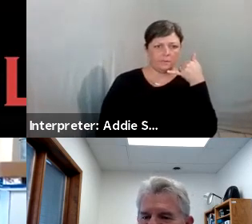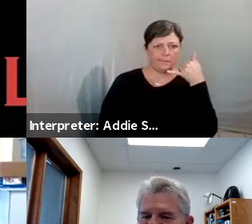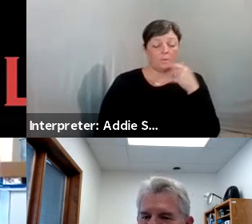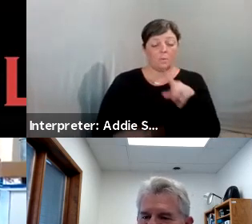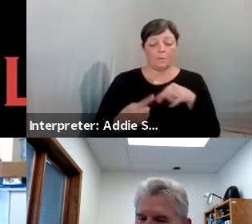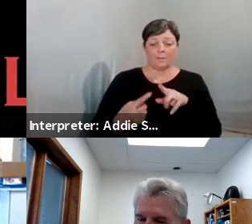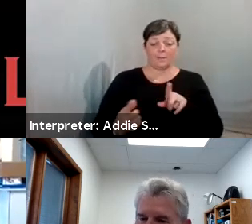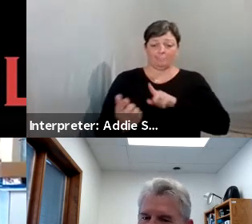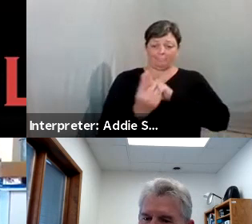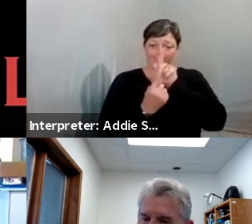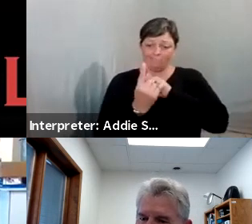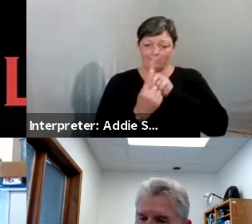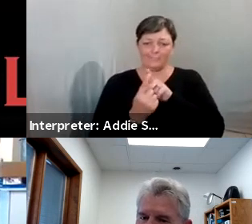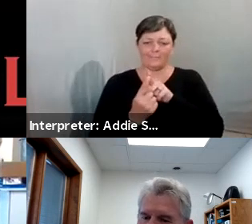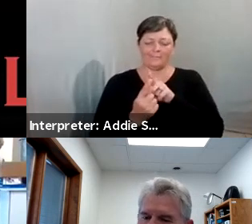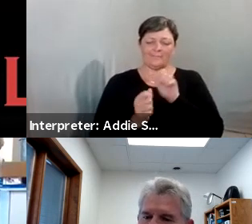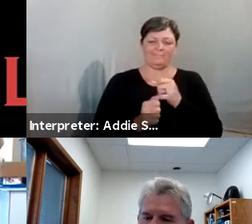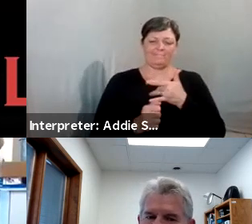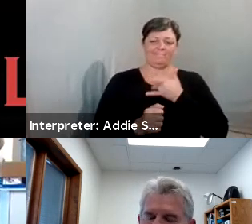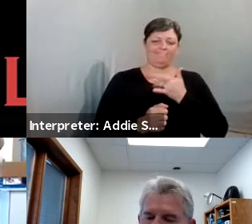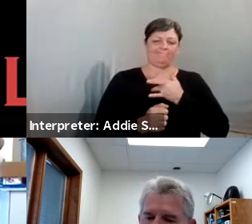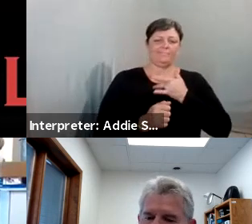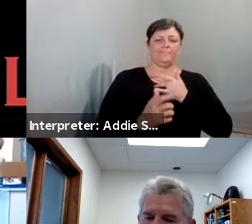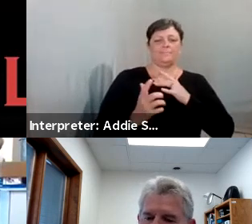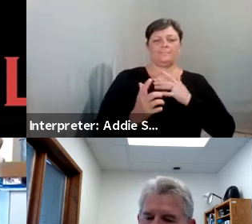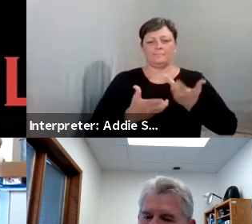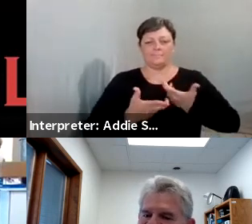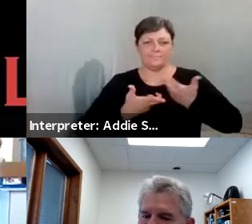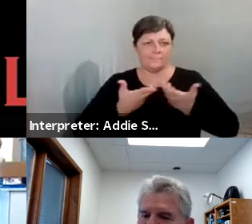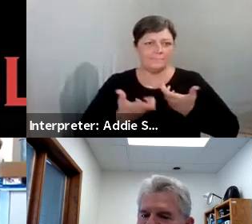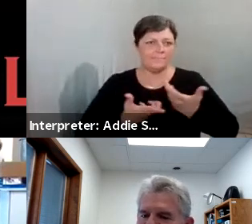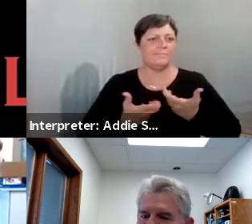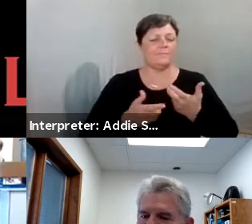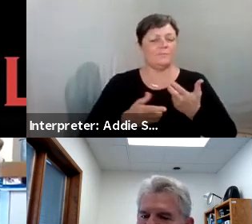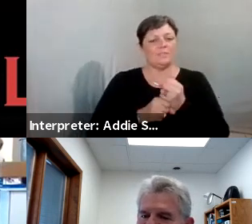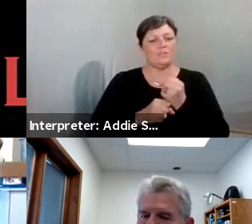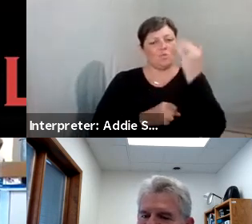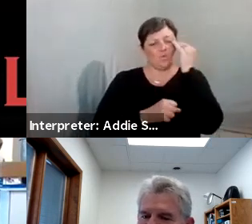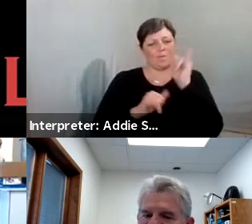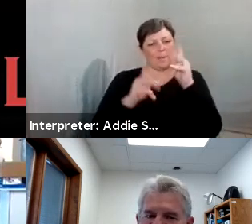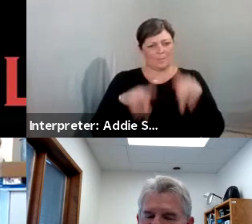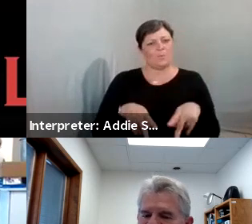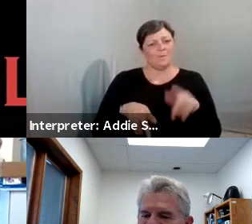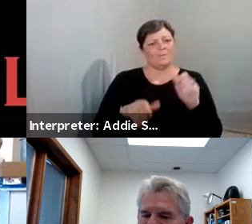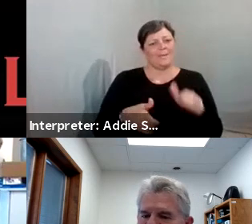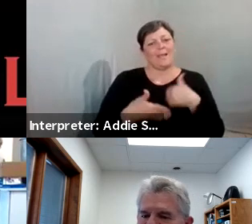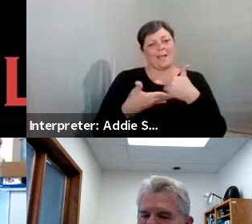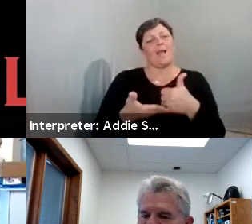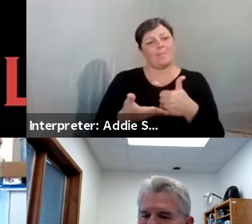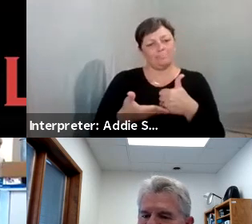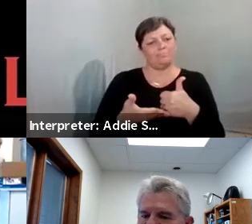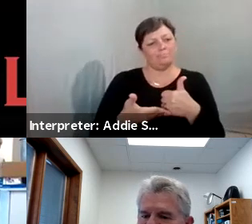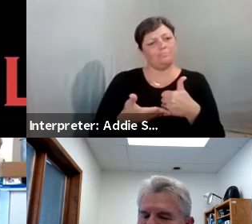them face-to-face, you really get a feel for, like, you get to know them, and you can help relate